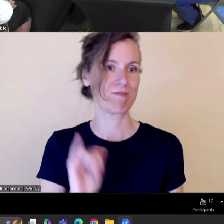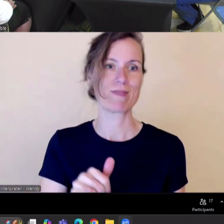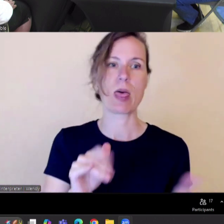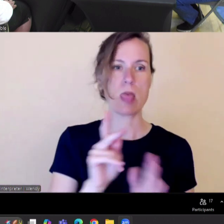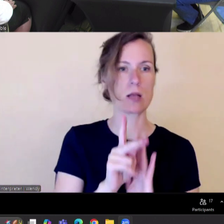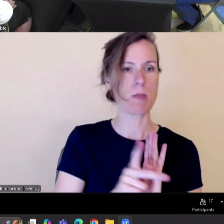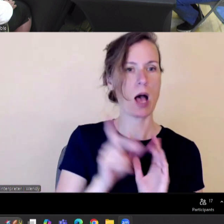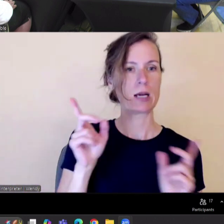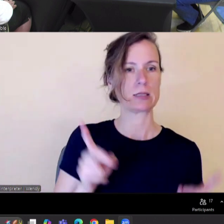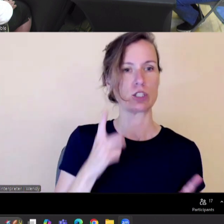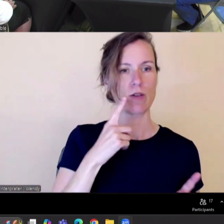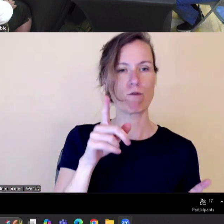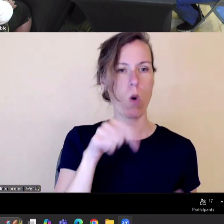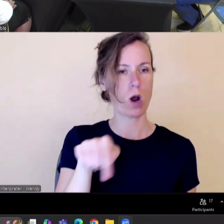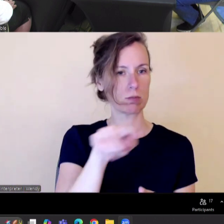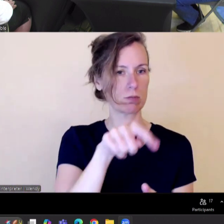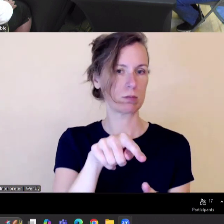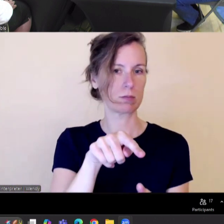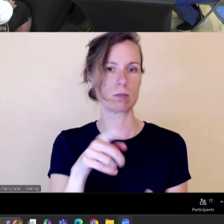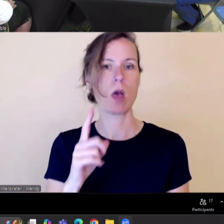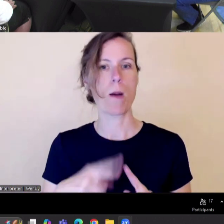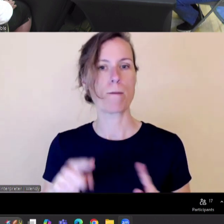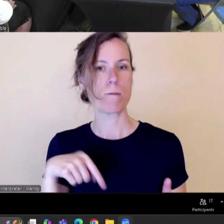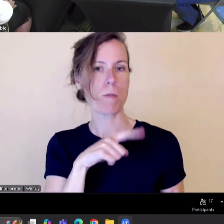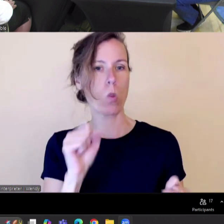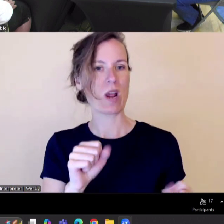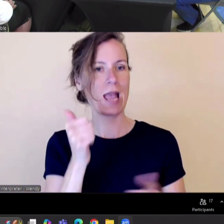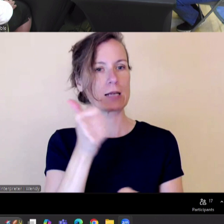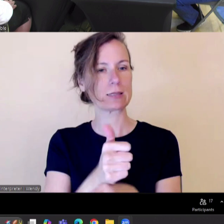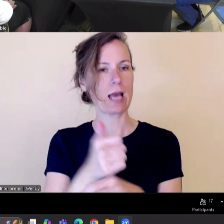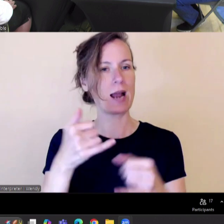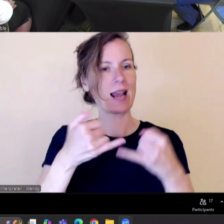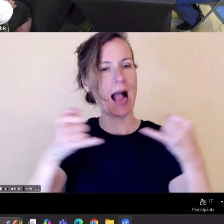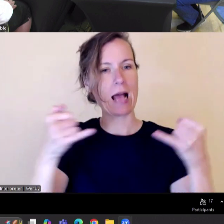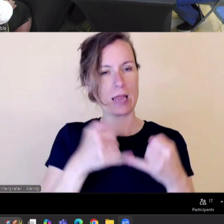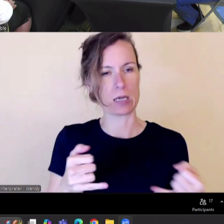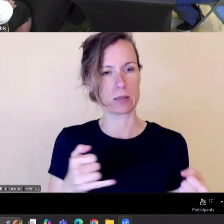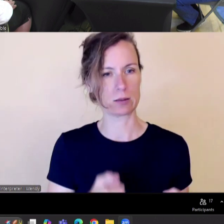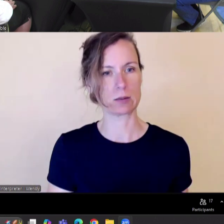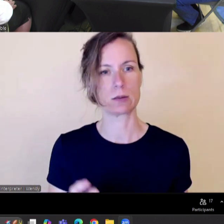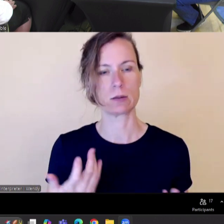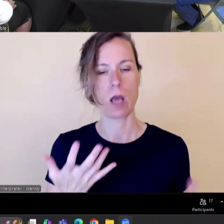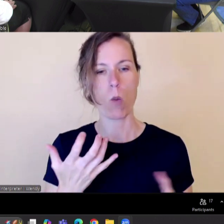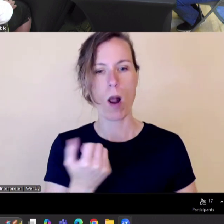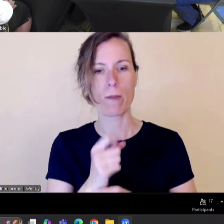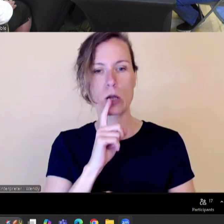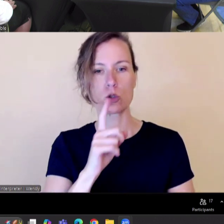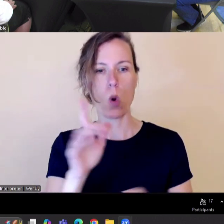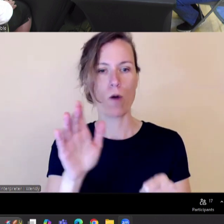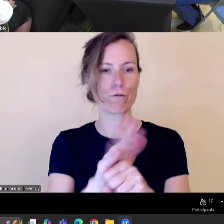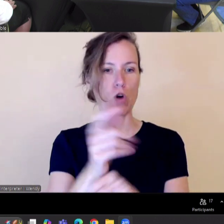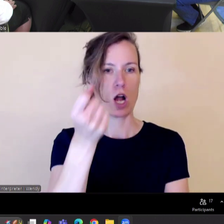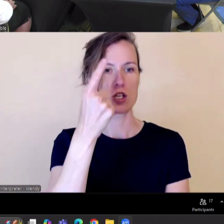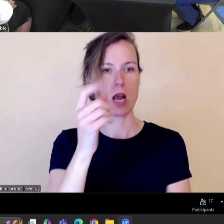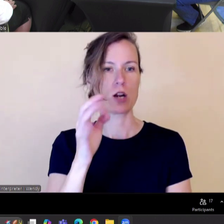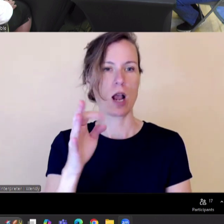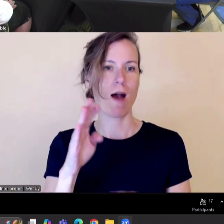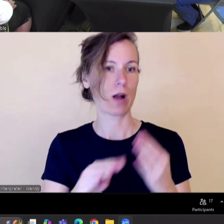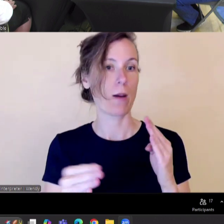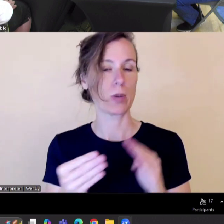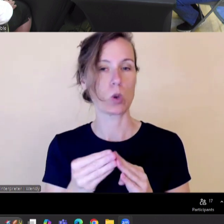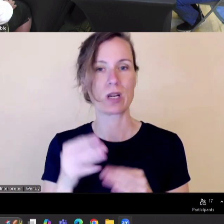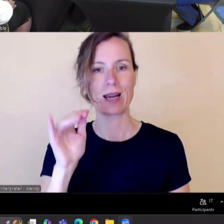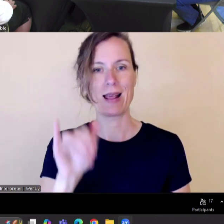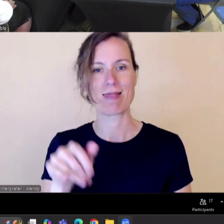council. But we can set the parameters, and I just wanted to make sure that there's a full understanding of the community that that